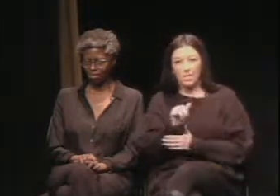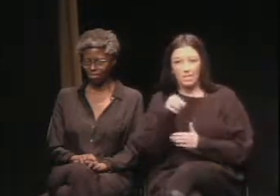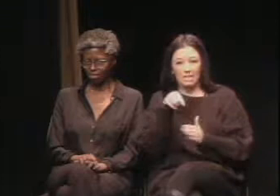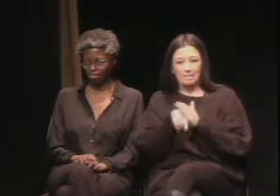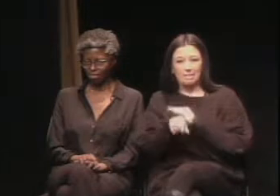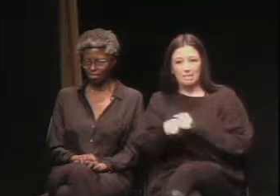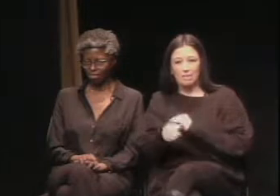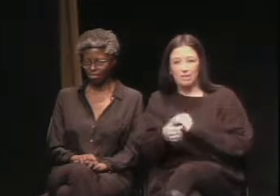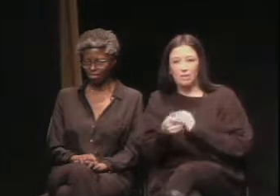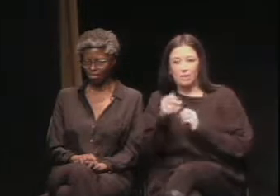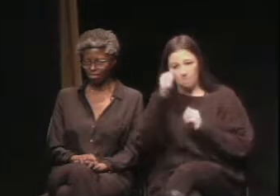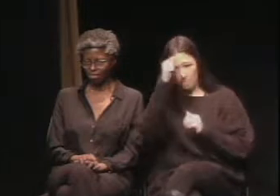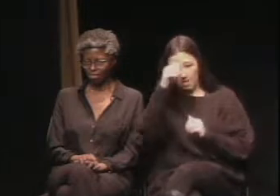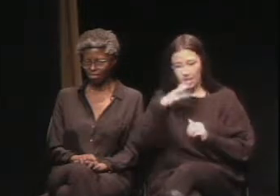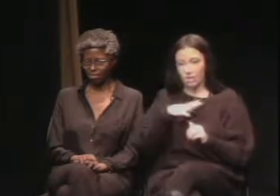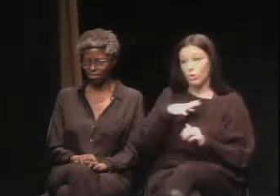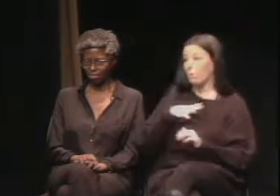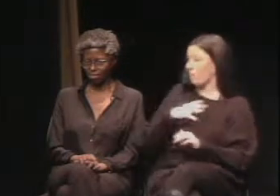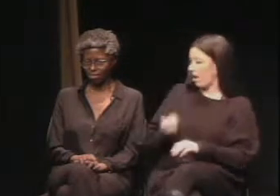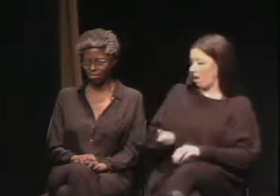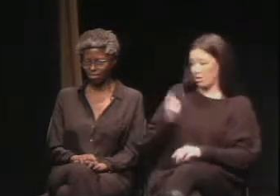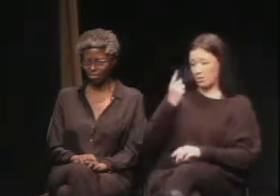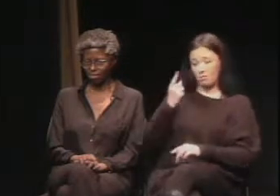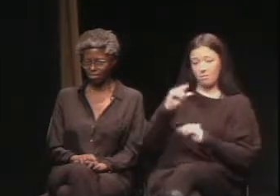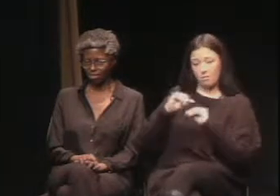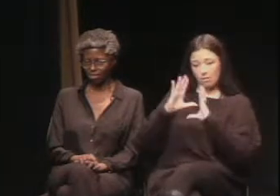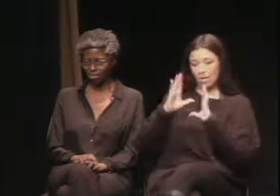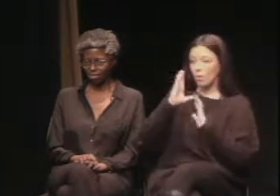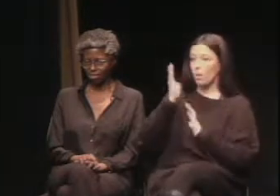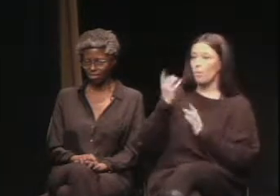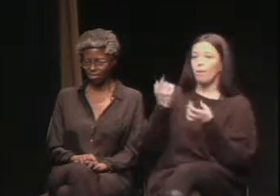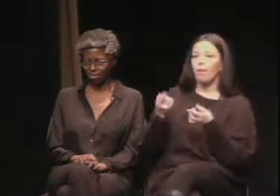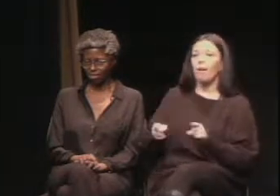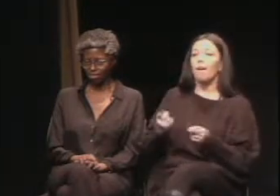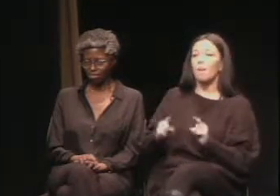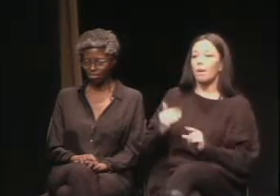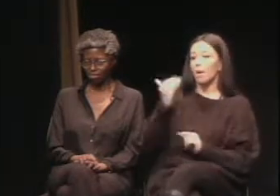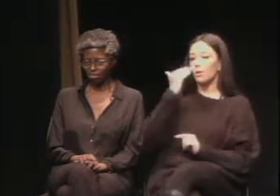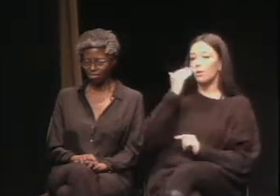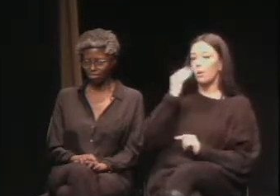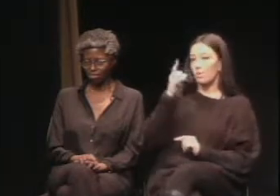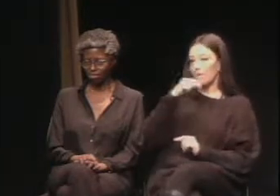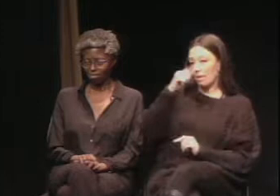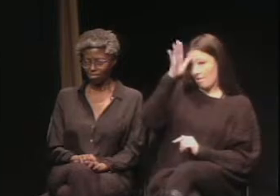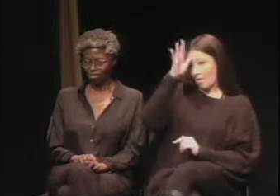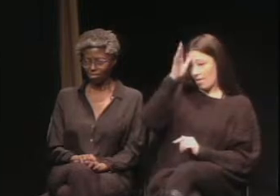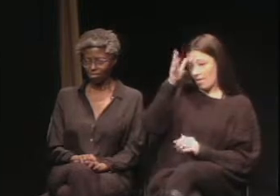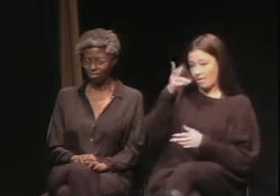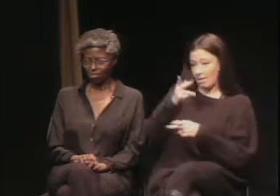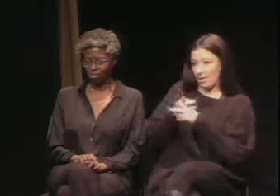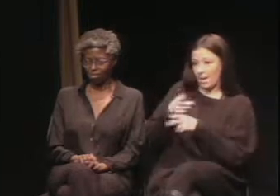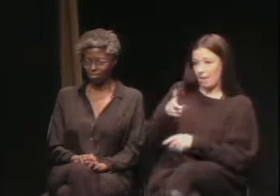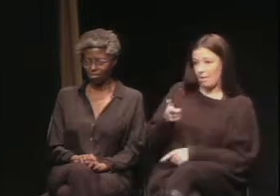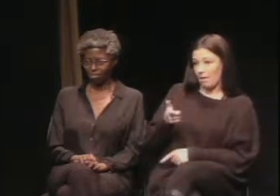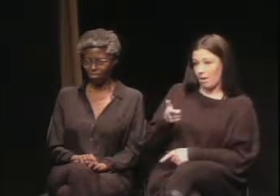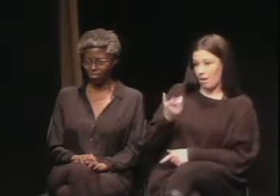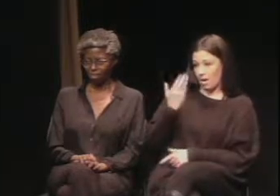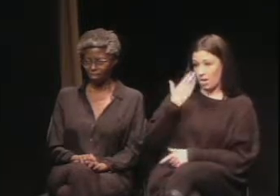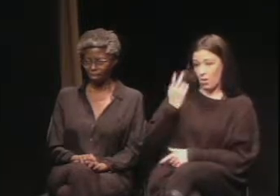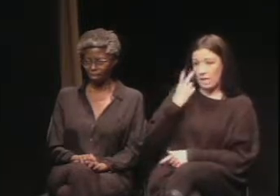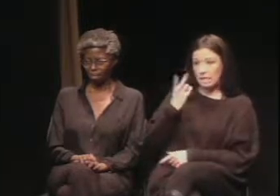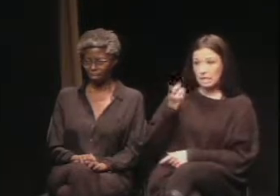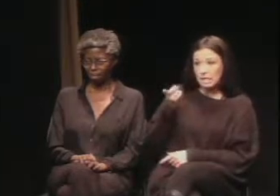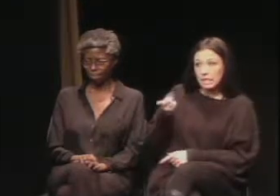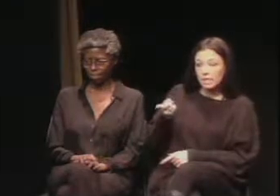abuser. So there was no question in my mind that would happen. I knew when my stepfather kept his pistol. Mm-hmm. I'd seen